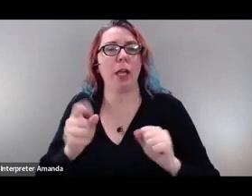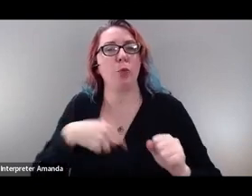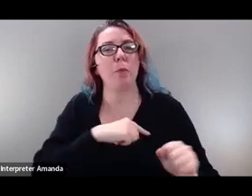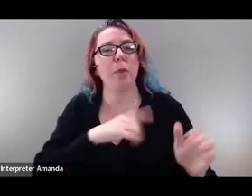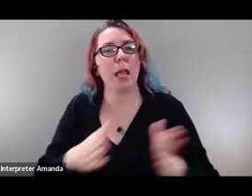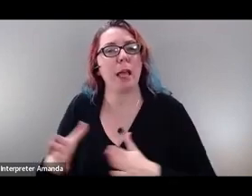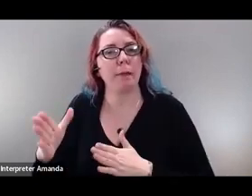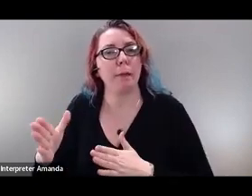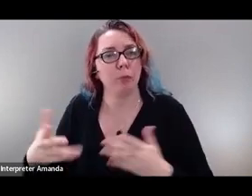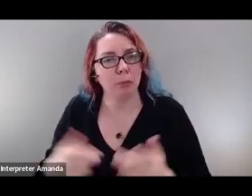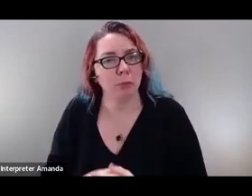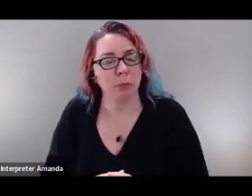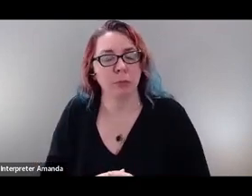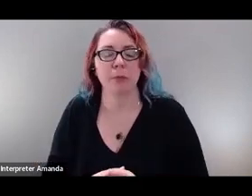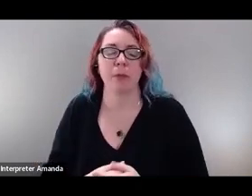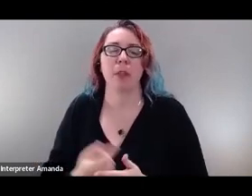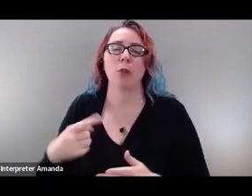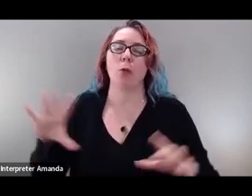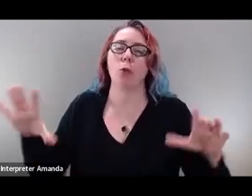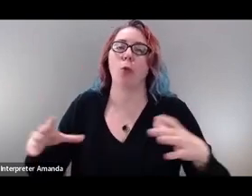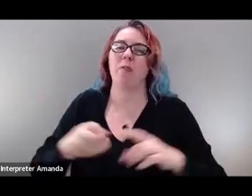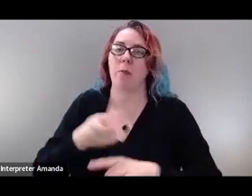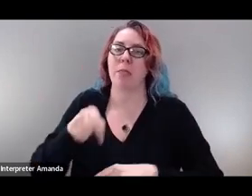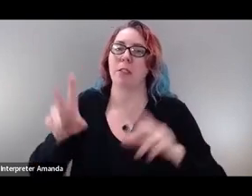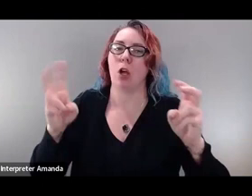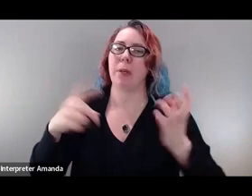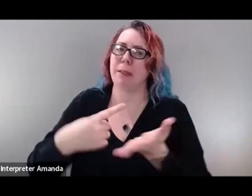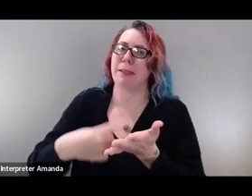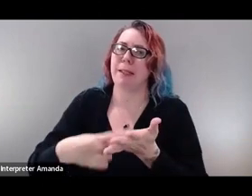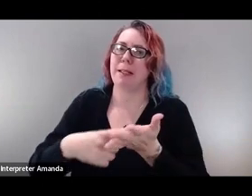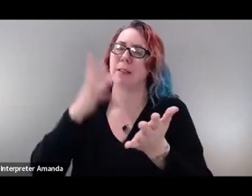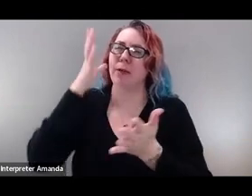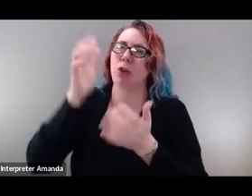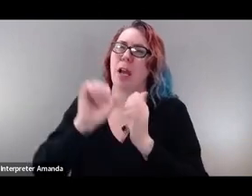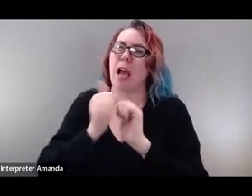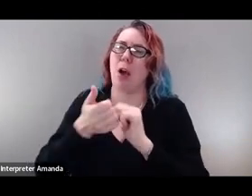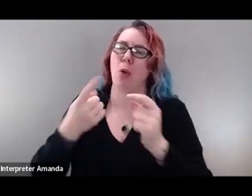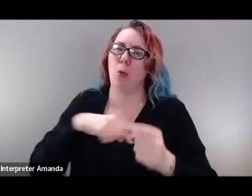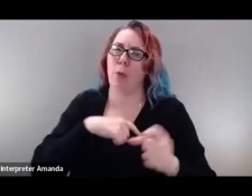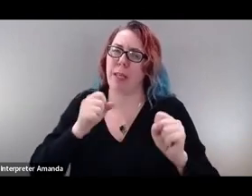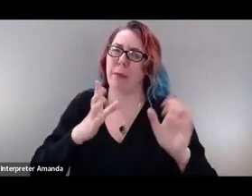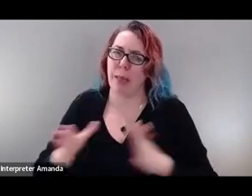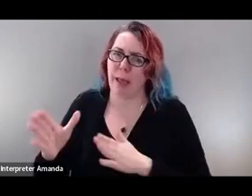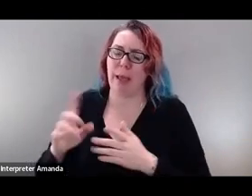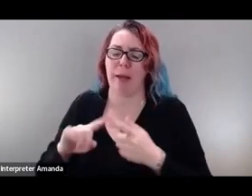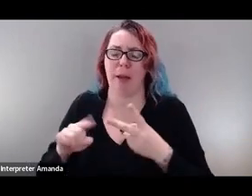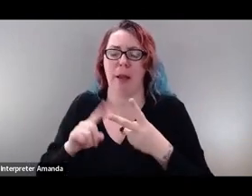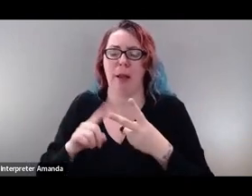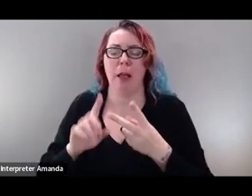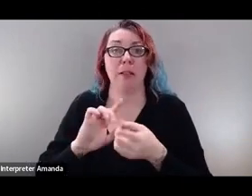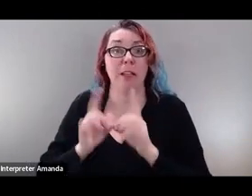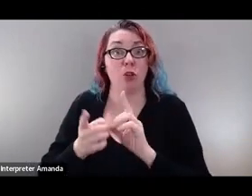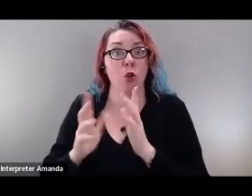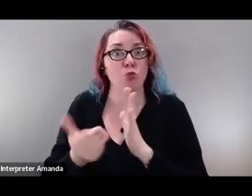topics that can help us chart a course for the future, and imagined how we can use digital transformation to foster a